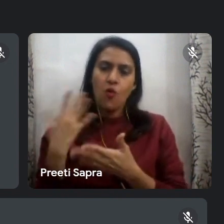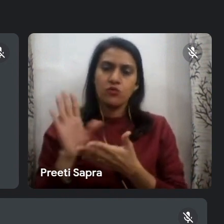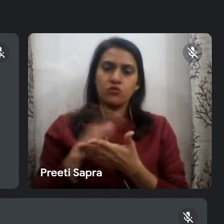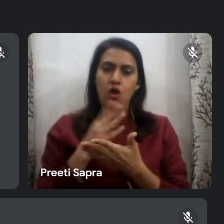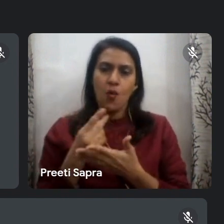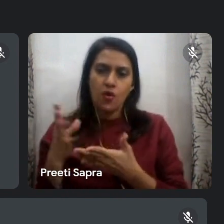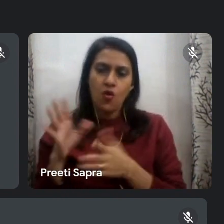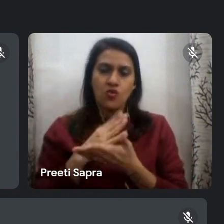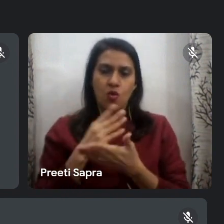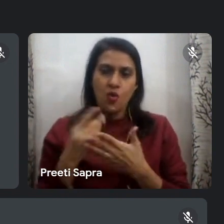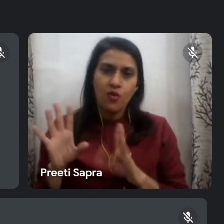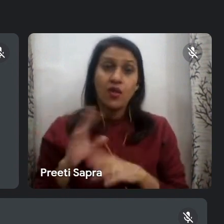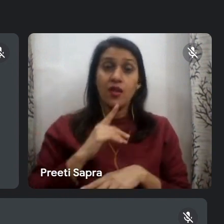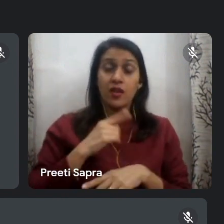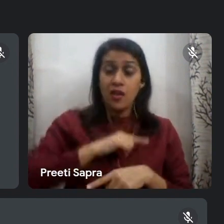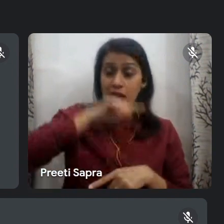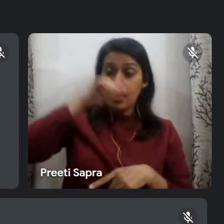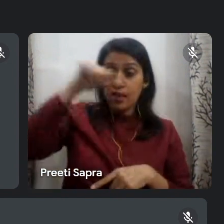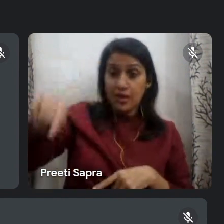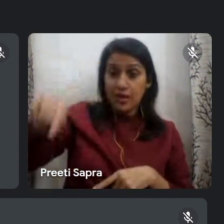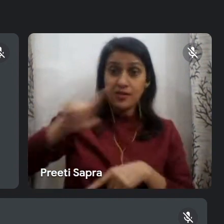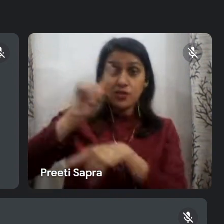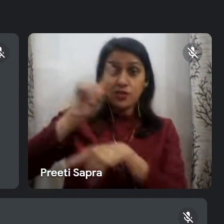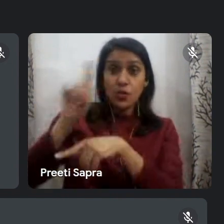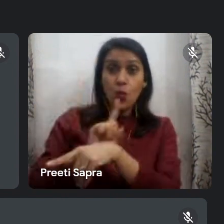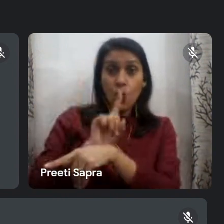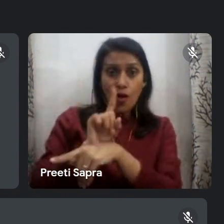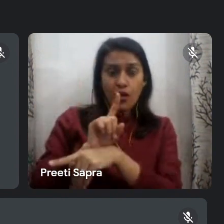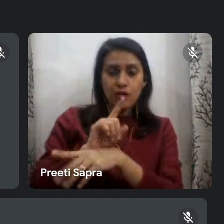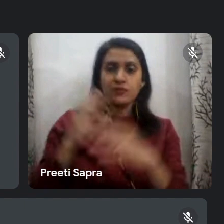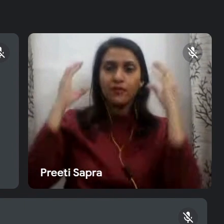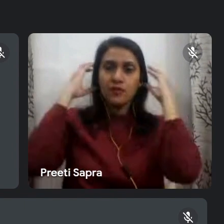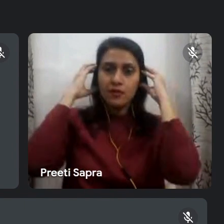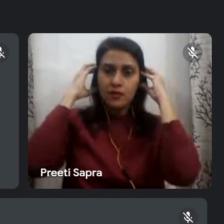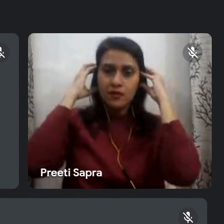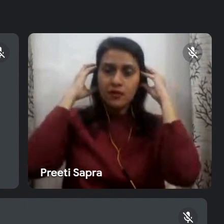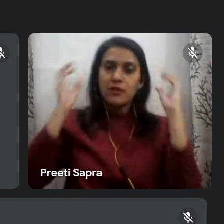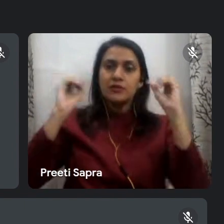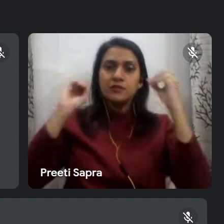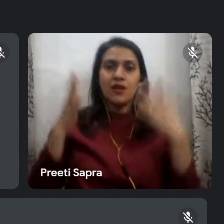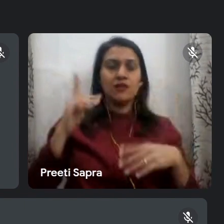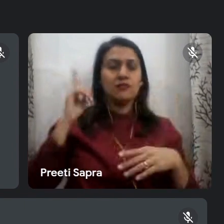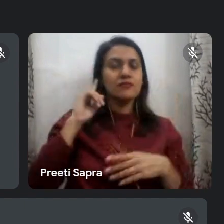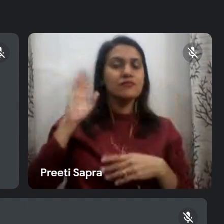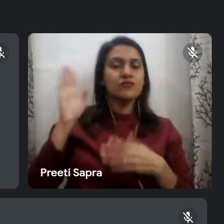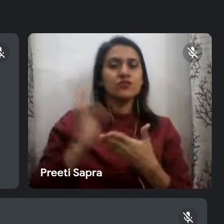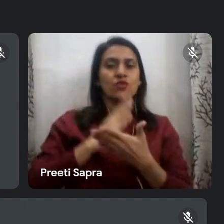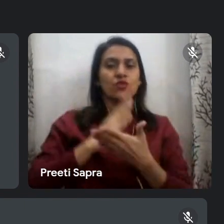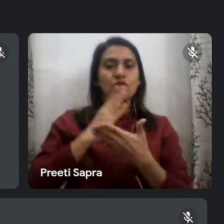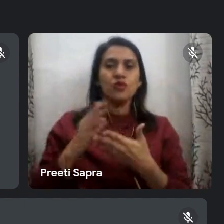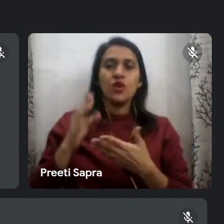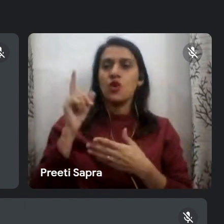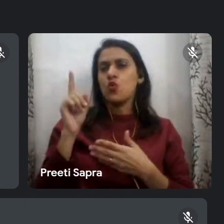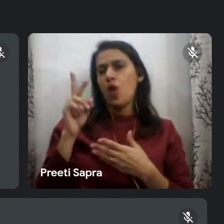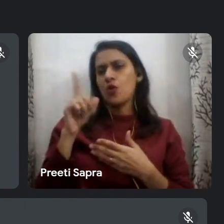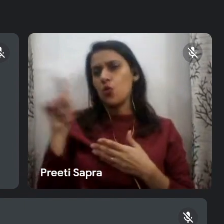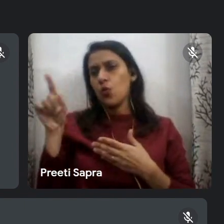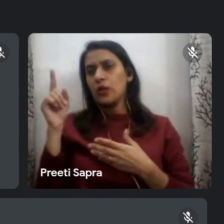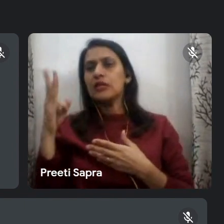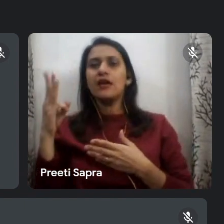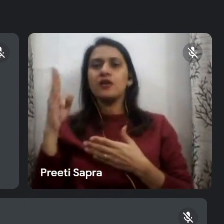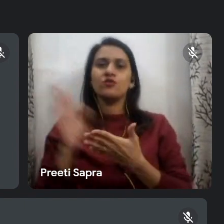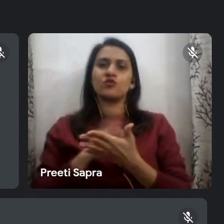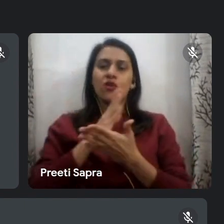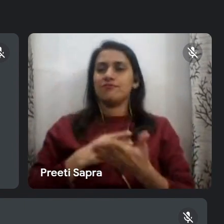took 1 hour, okay, I'll grab my headset on, probably listen to about 12 to 13 songs, and by then we'll be